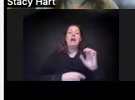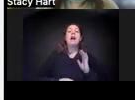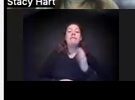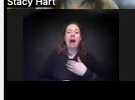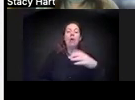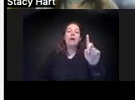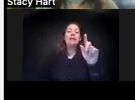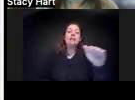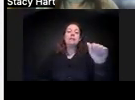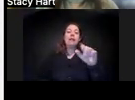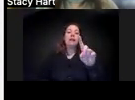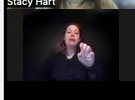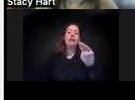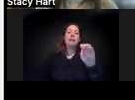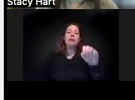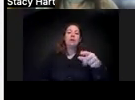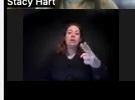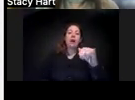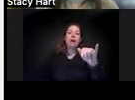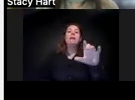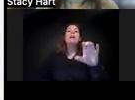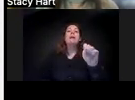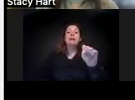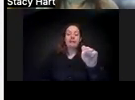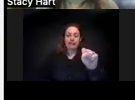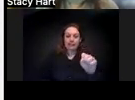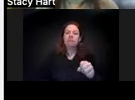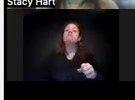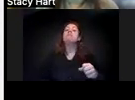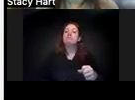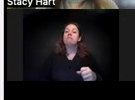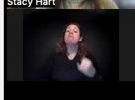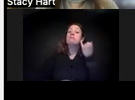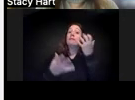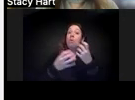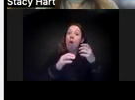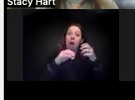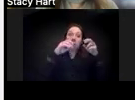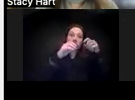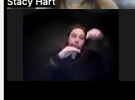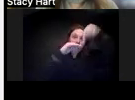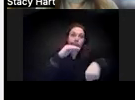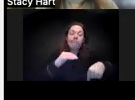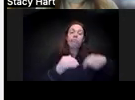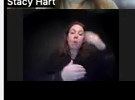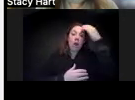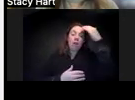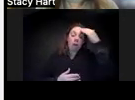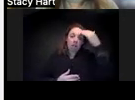For more demographic data, certainly visit our website. We have all of the New England states